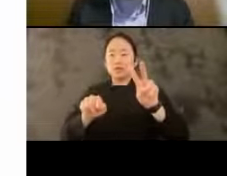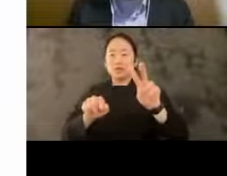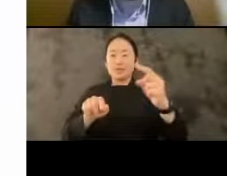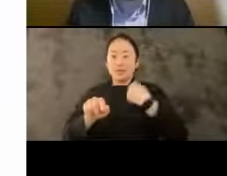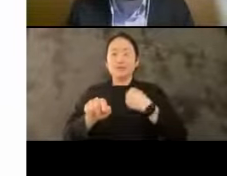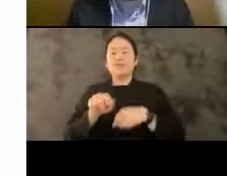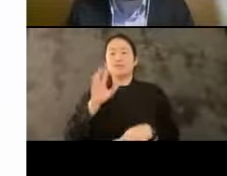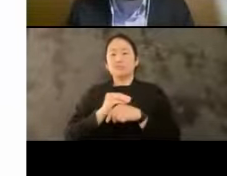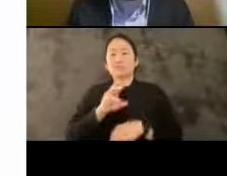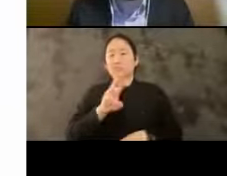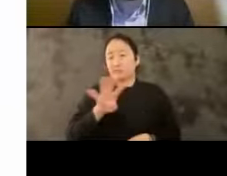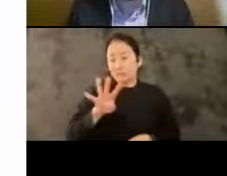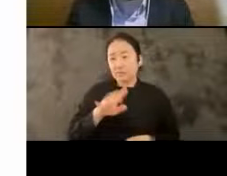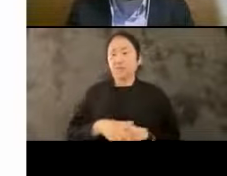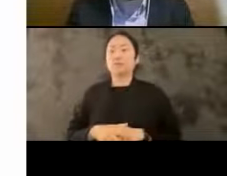looked at